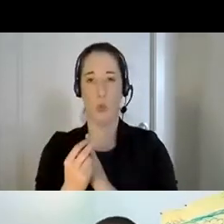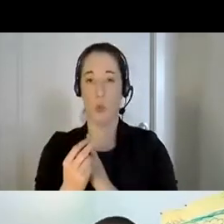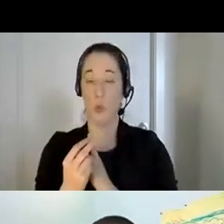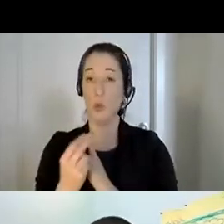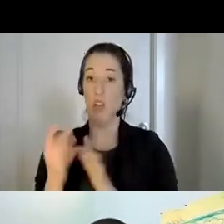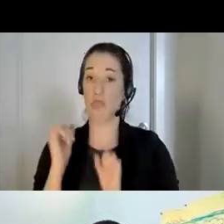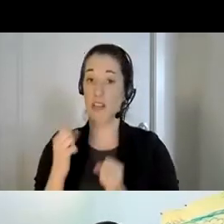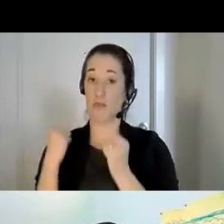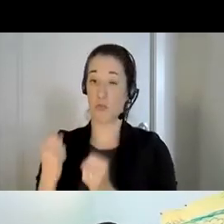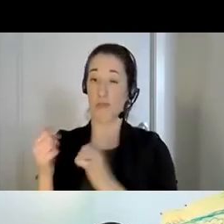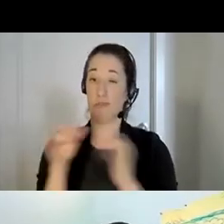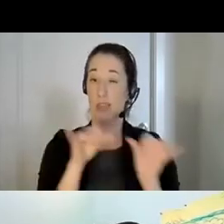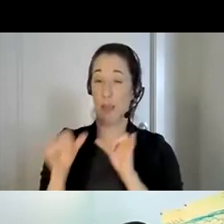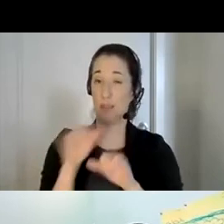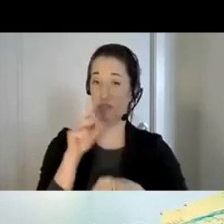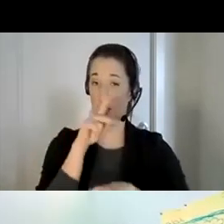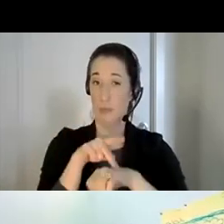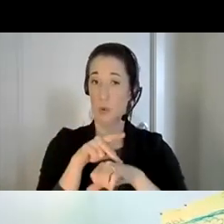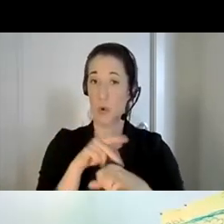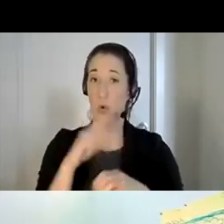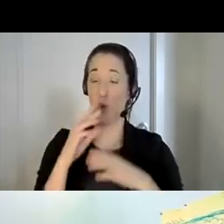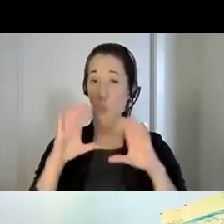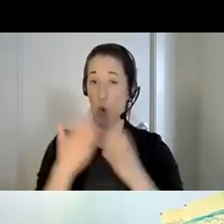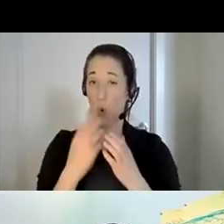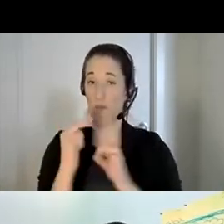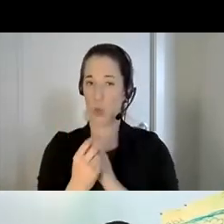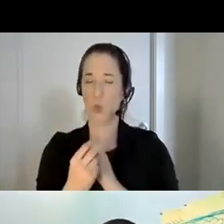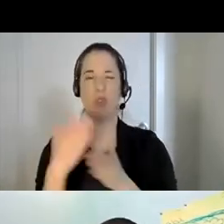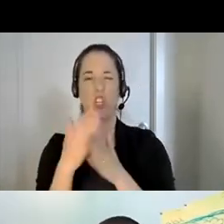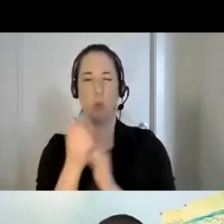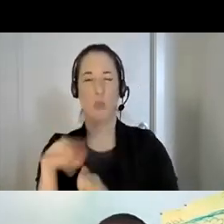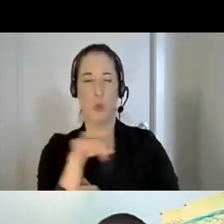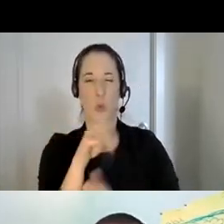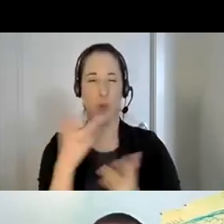replaced by colonialism. Let me share that with you all real quick.